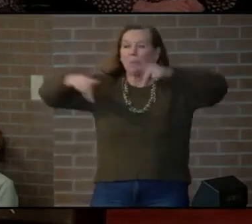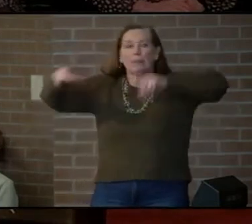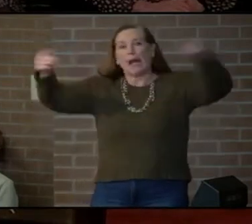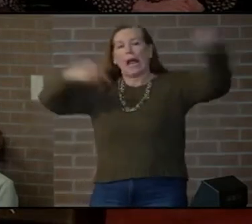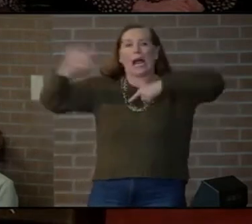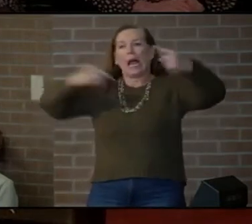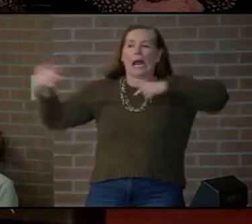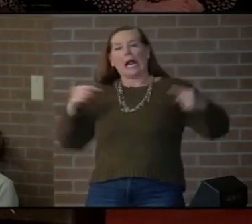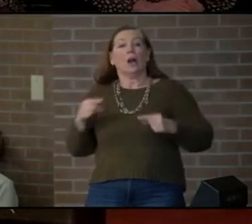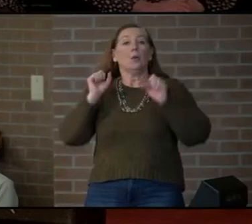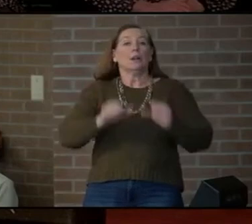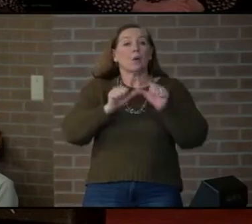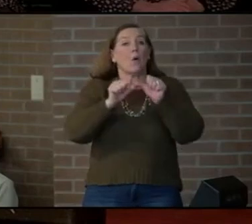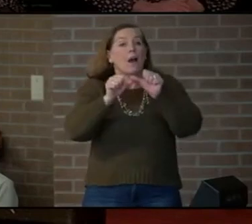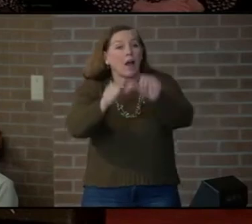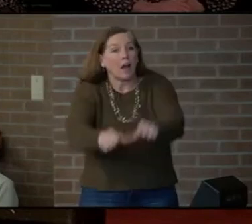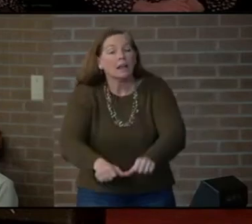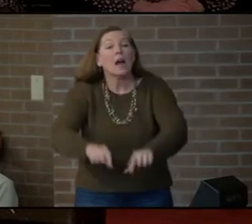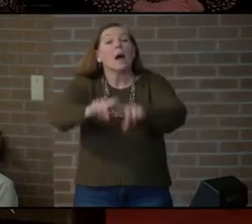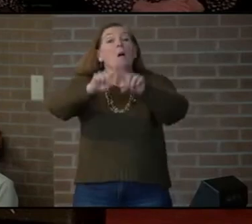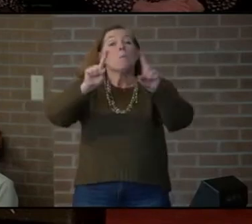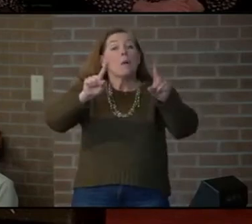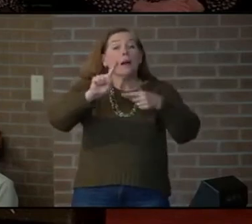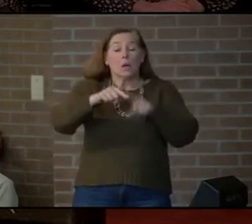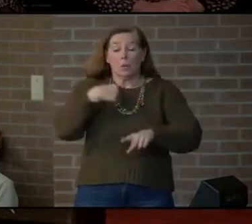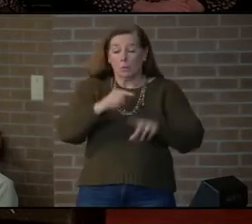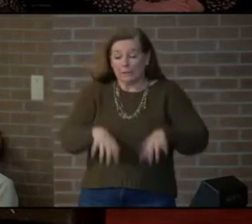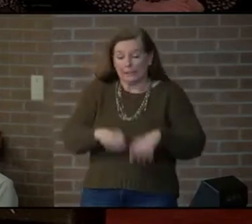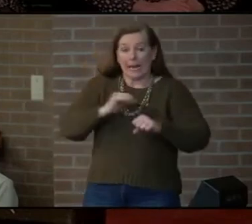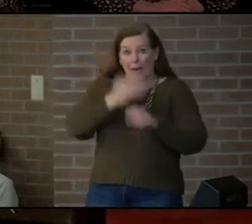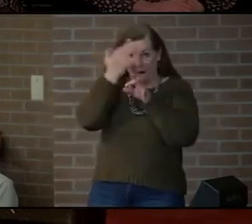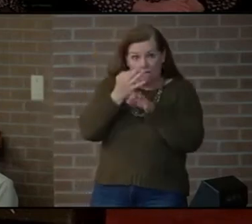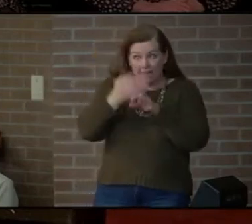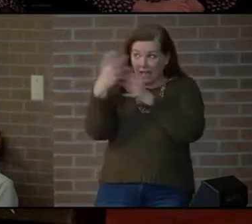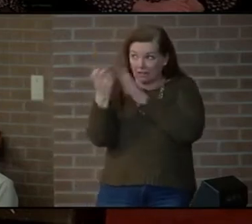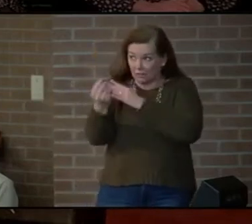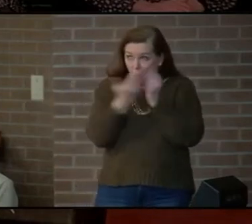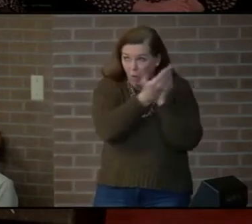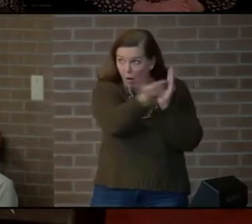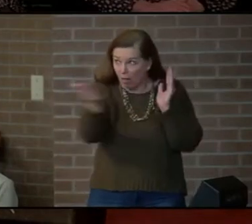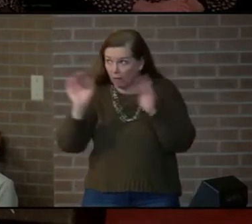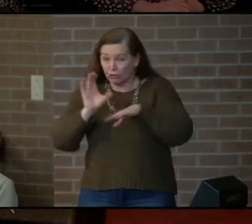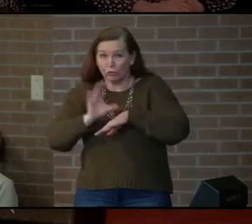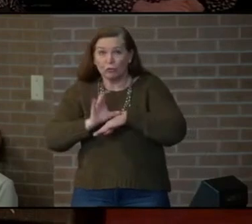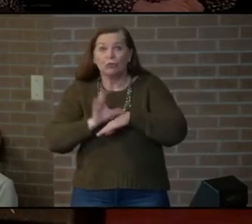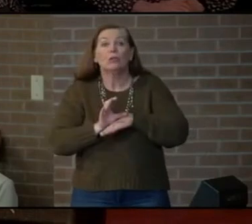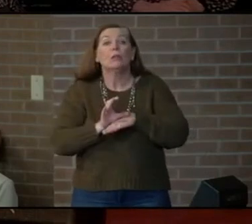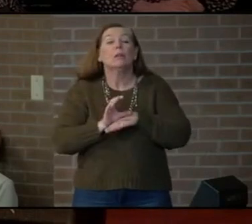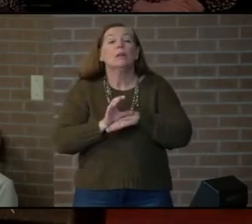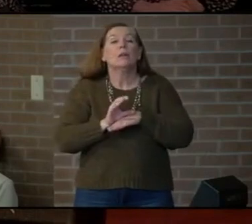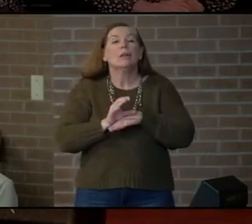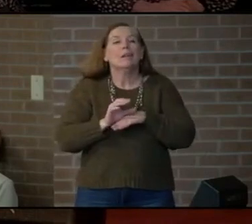go on and on. But when we take our faith beyond the walls of the church,